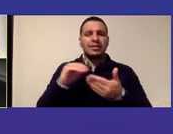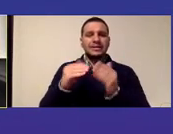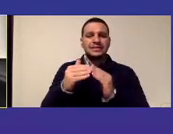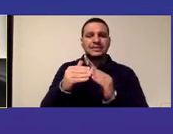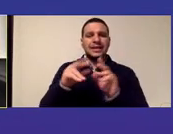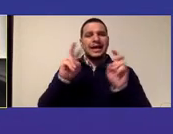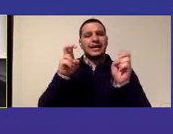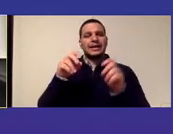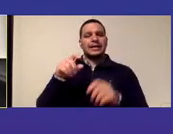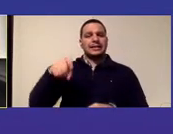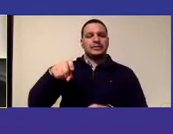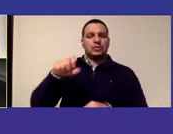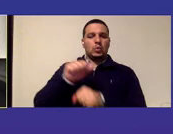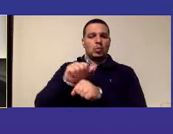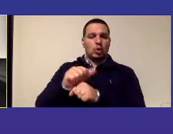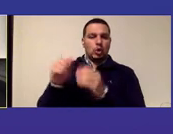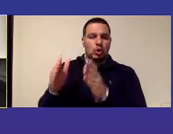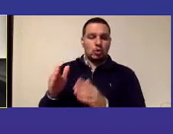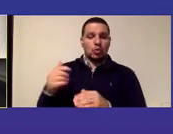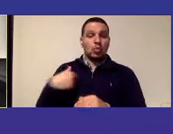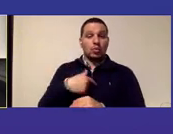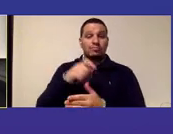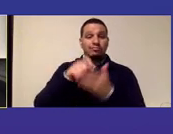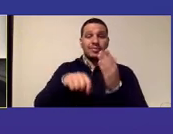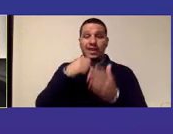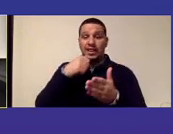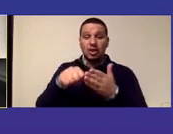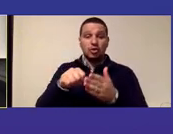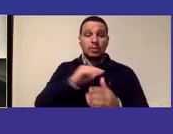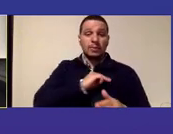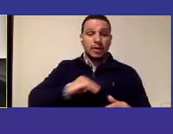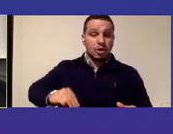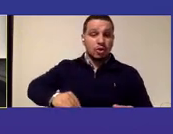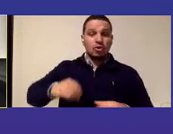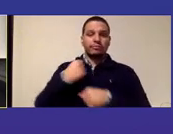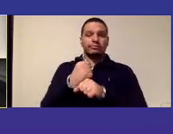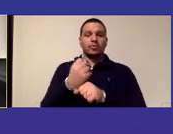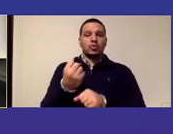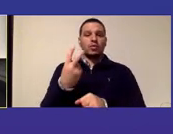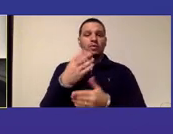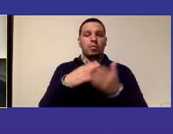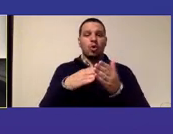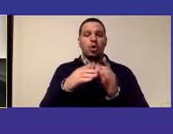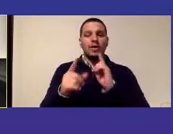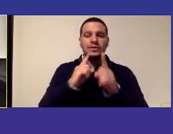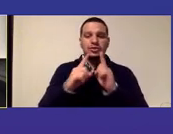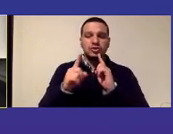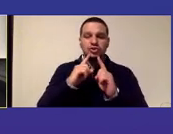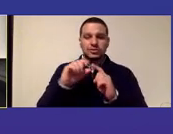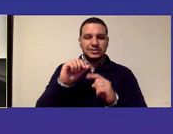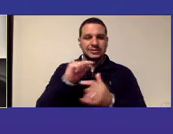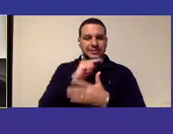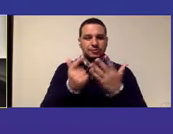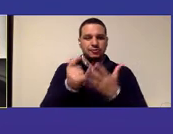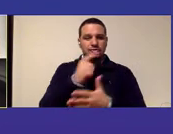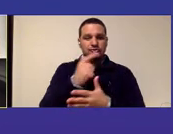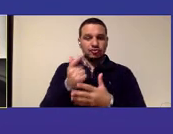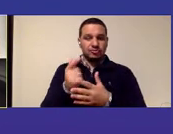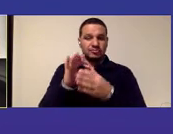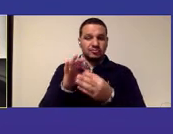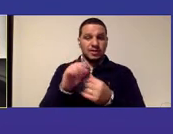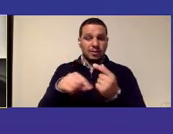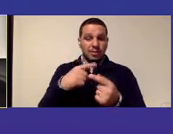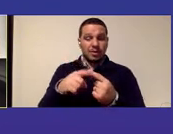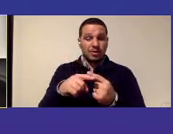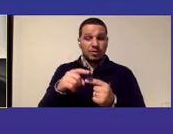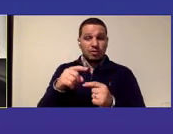workers. We also penned a letter to the mayor and curated a 12-part conversation series about the realities that arts